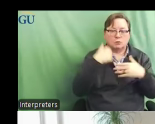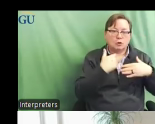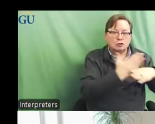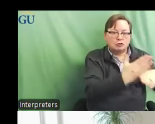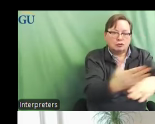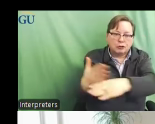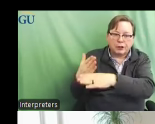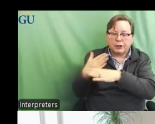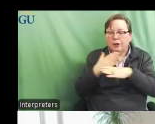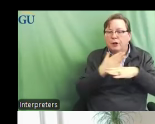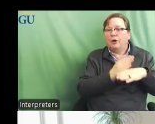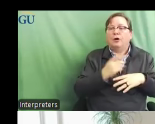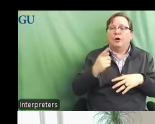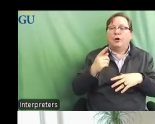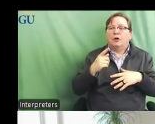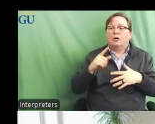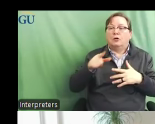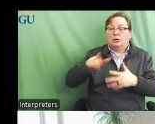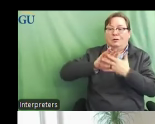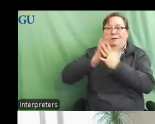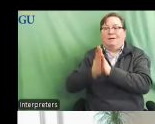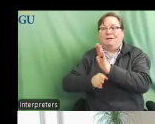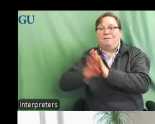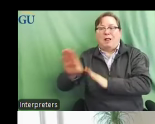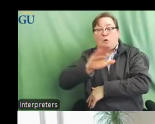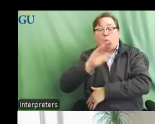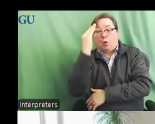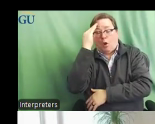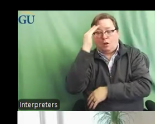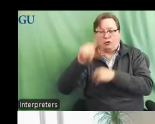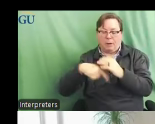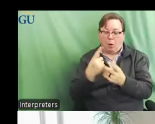can become more knowledgeable about the impacts of hearing loss, the